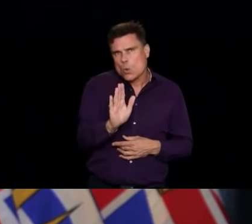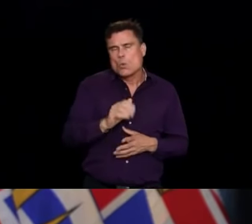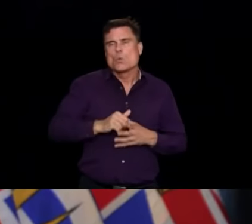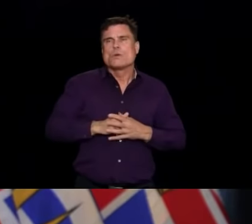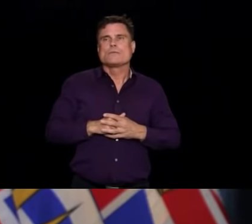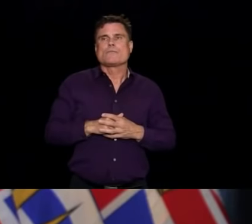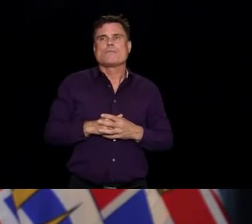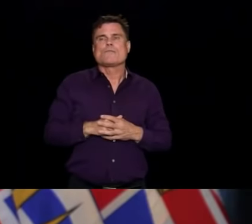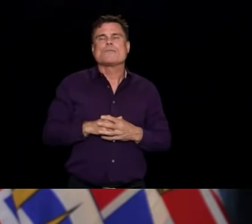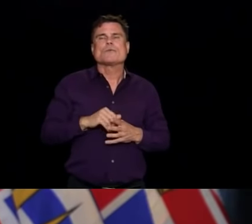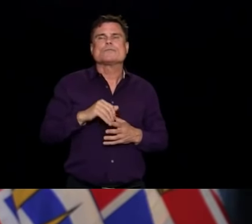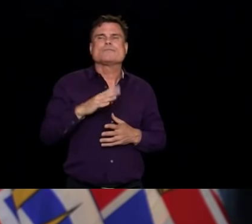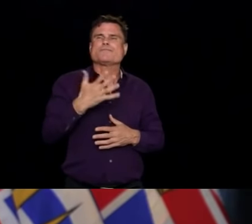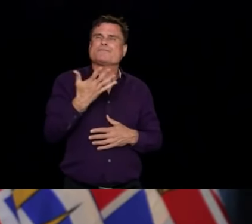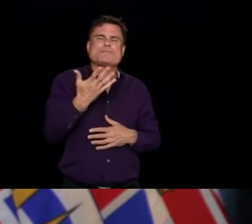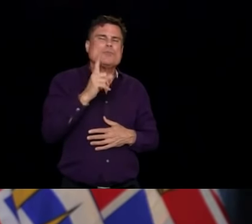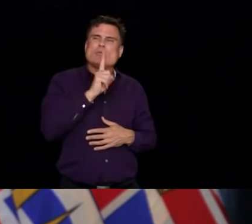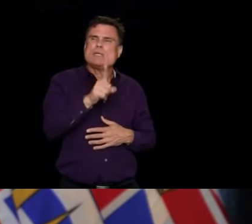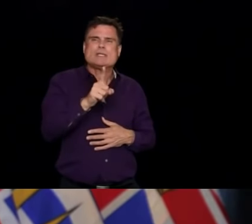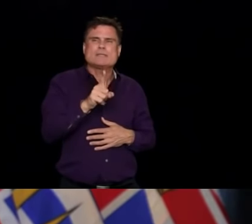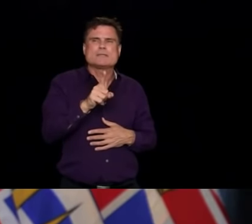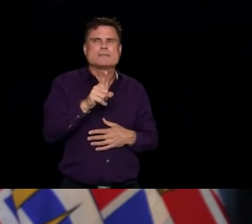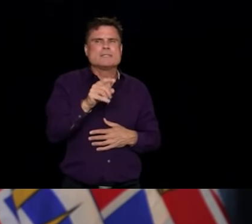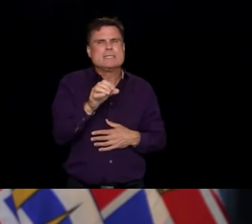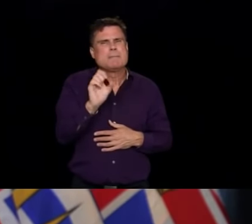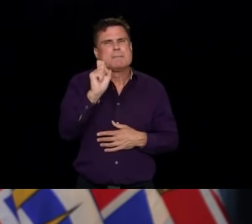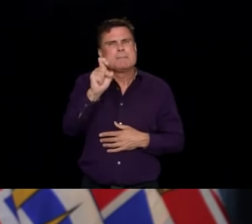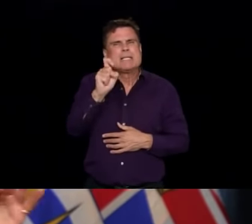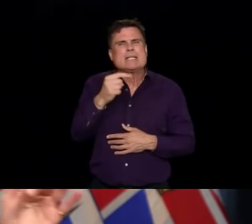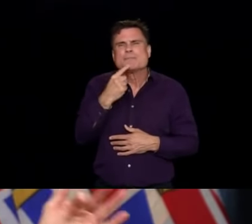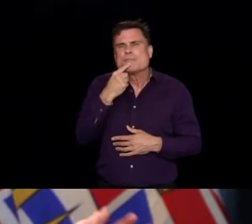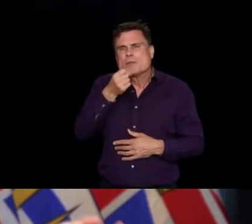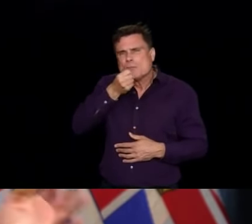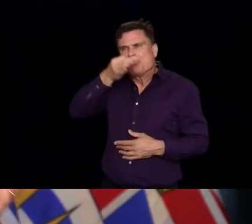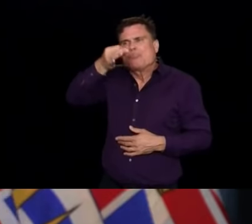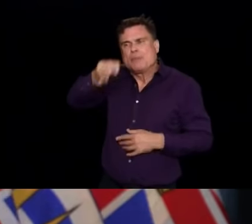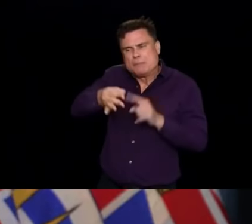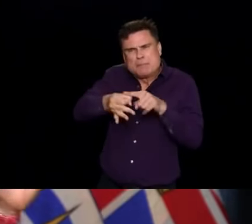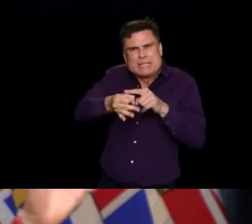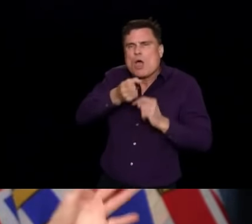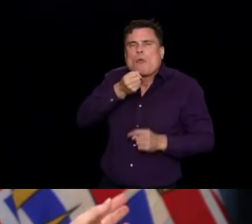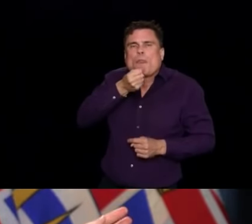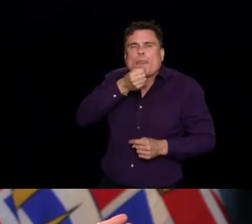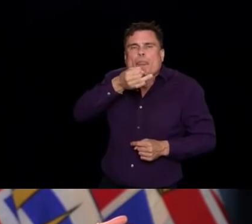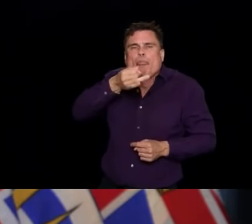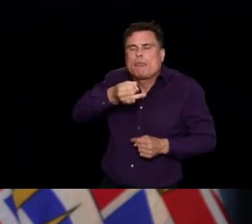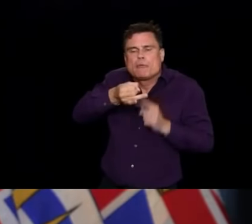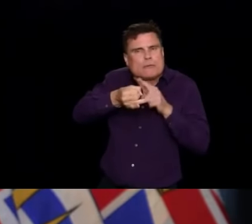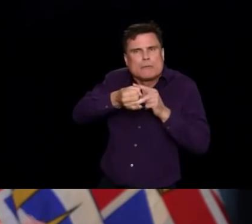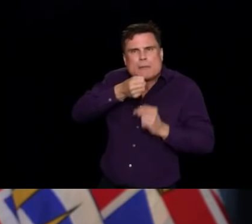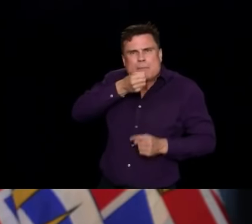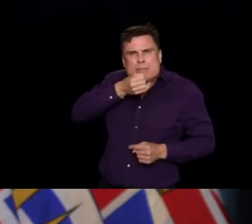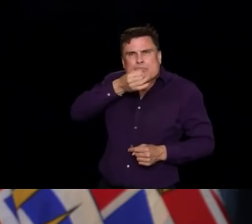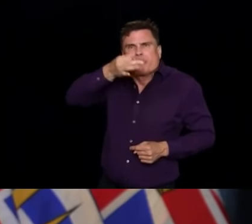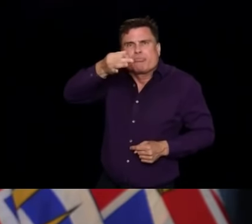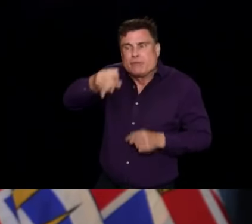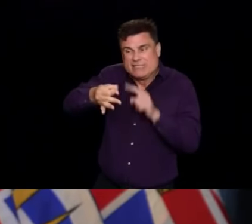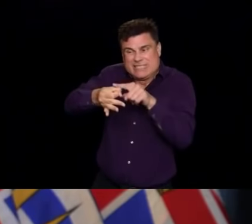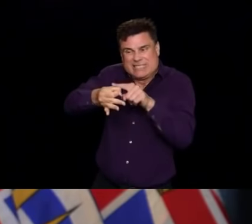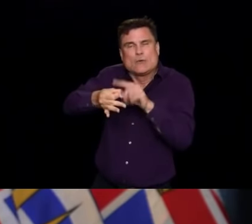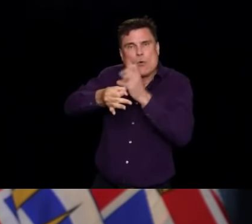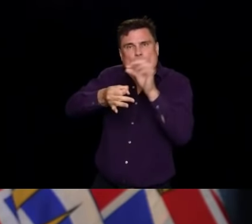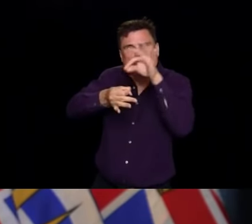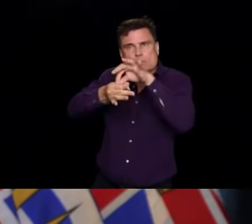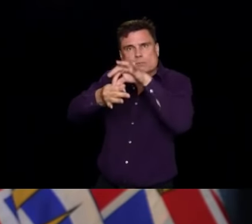all on the same page about that. And the fact that it's not transmitted long distances in the air column, we're all on the same